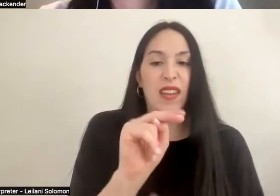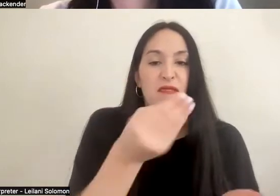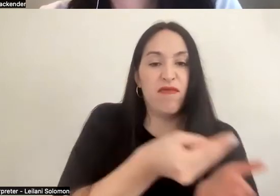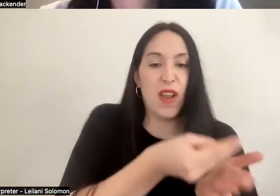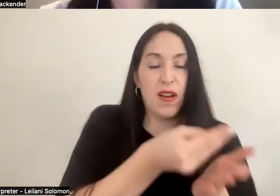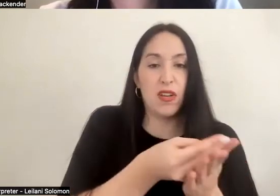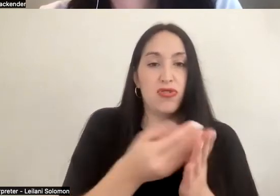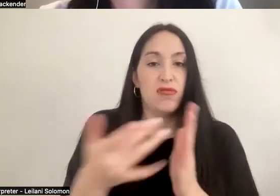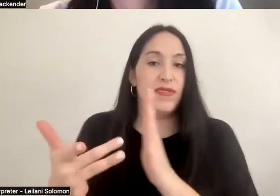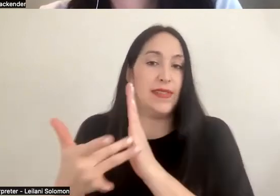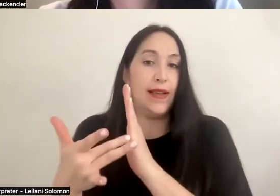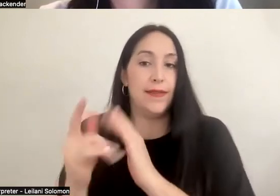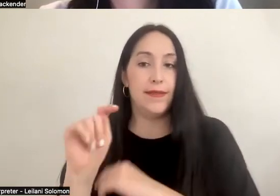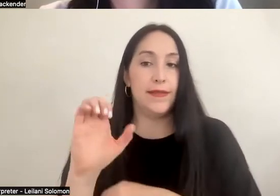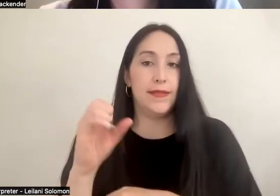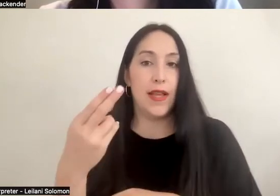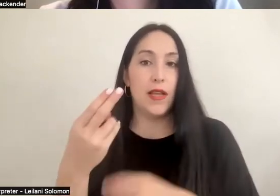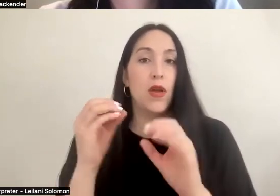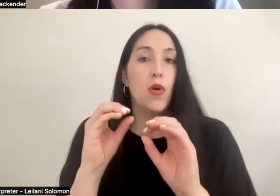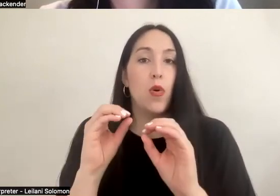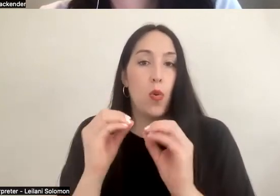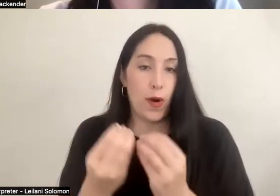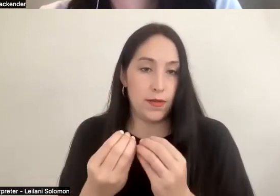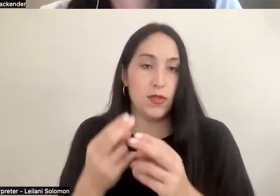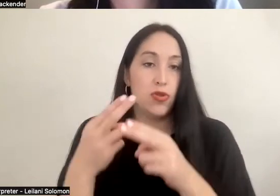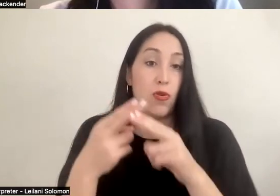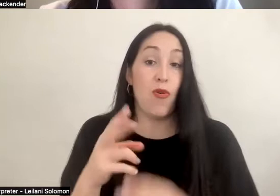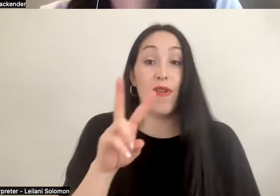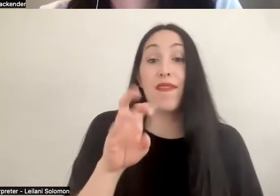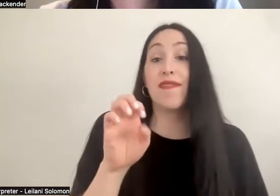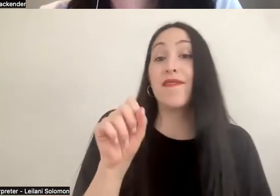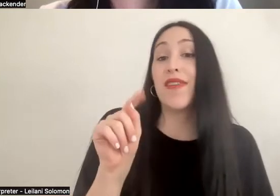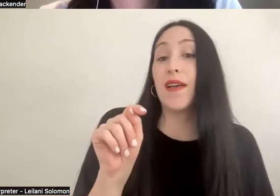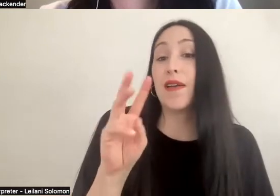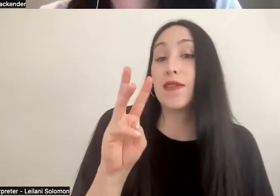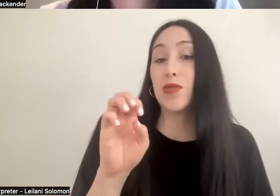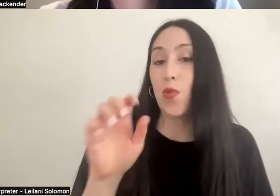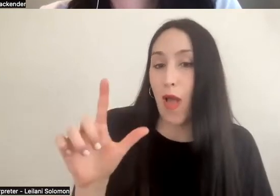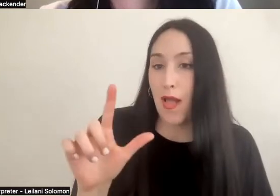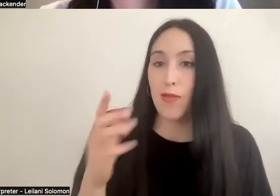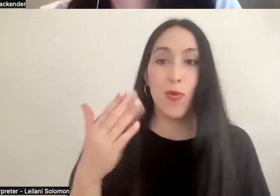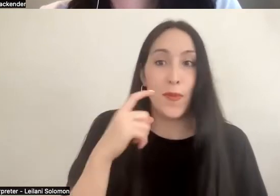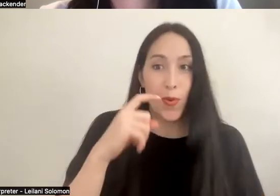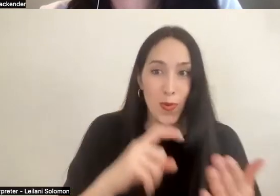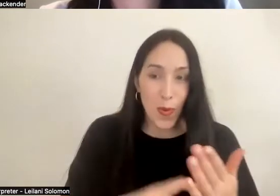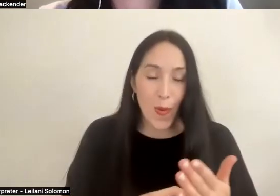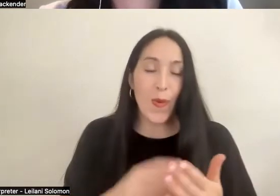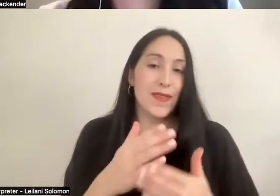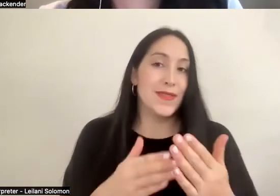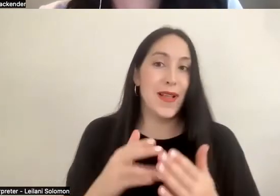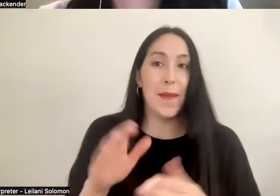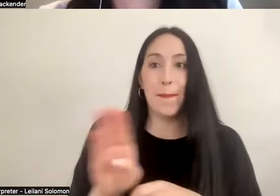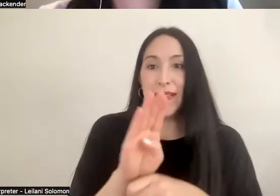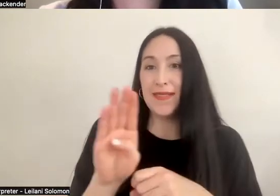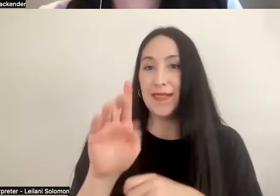organization called Vestwell. And so you might see some logo changes on our website, some